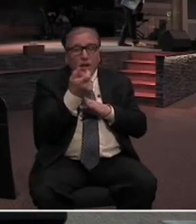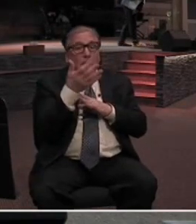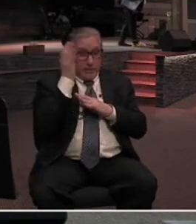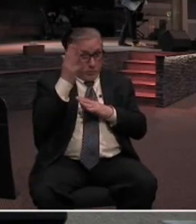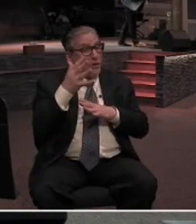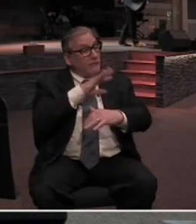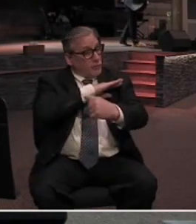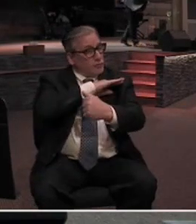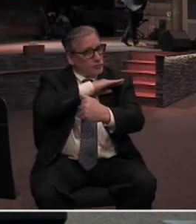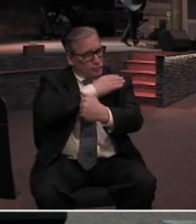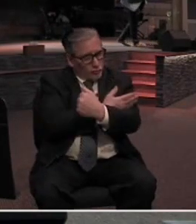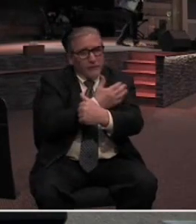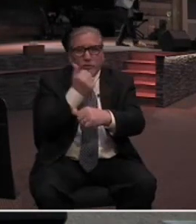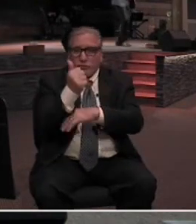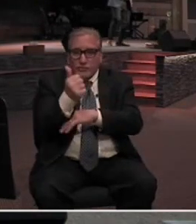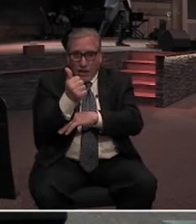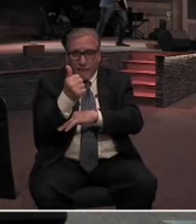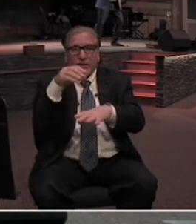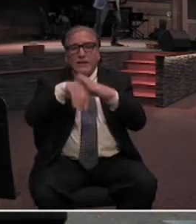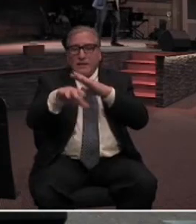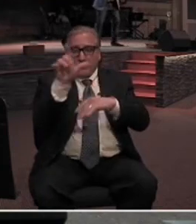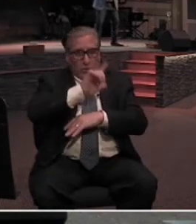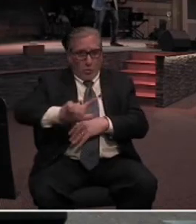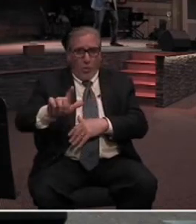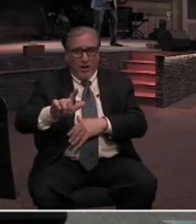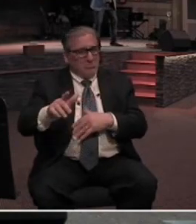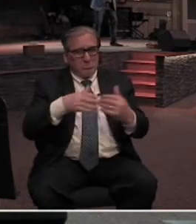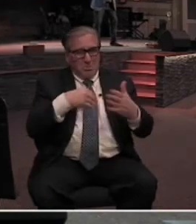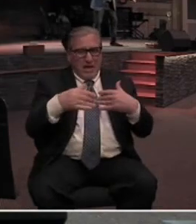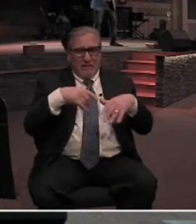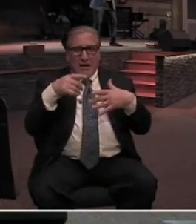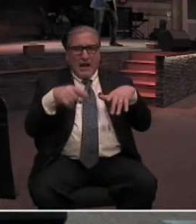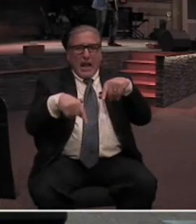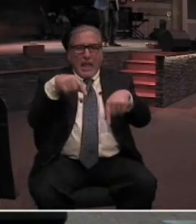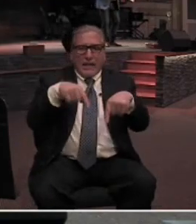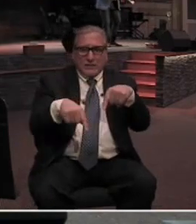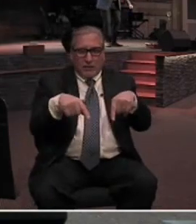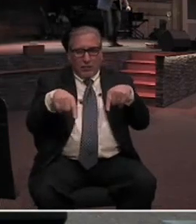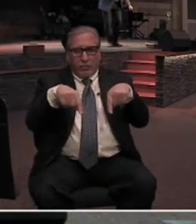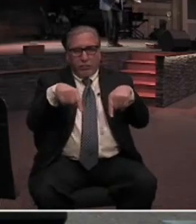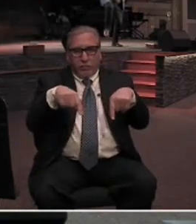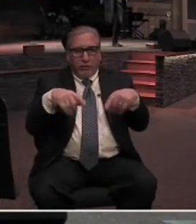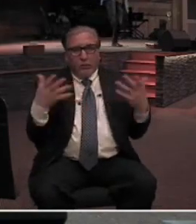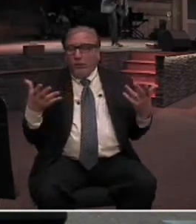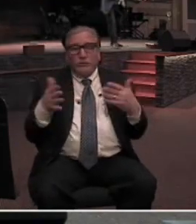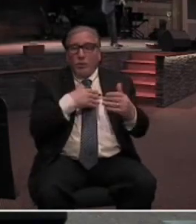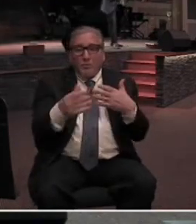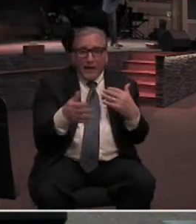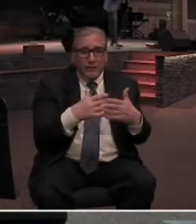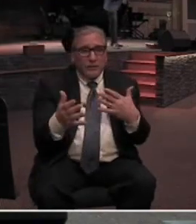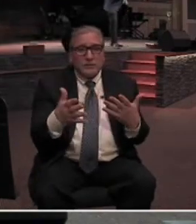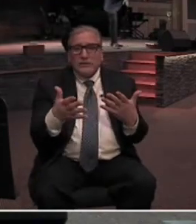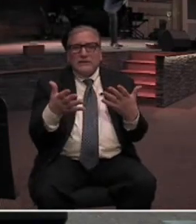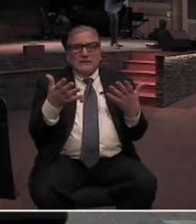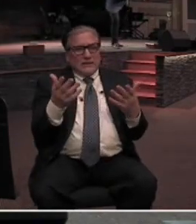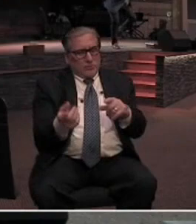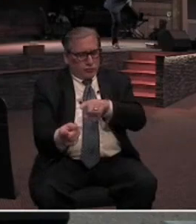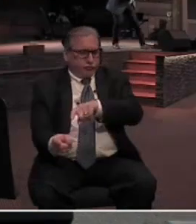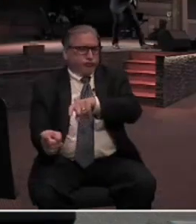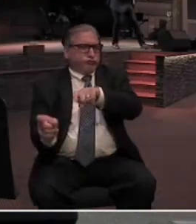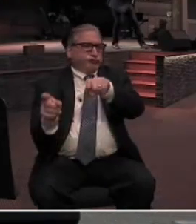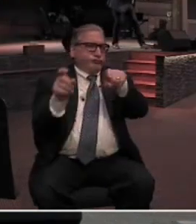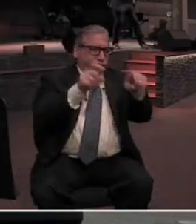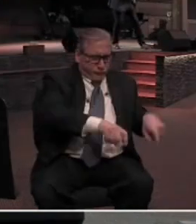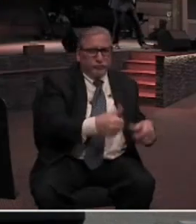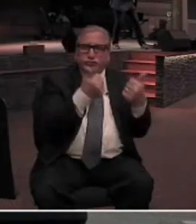strengthen yourself in the Lord, even if your legs are a little wobbly. I ask somebody, get them over the side of the